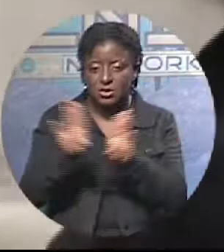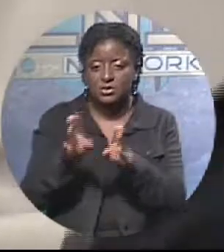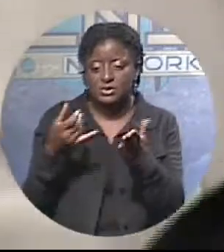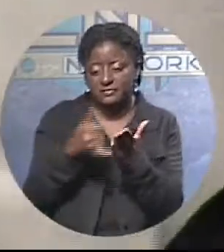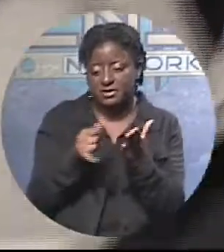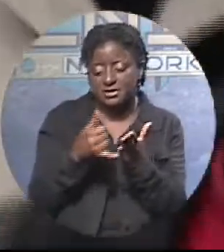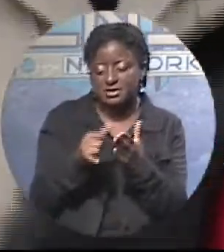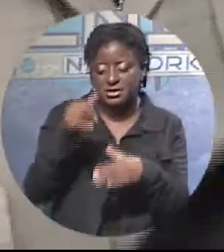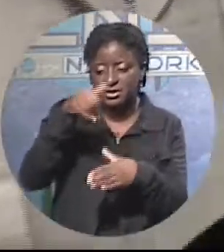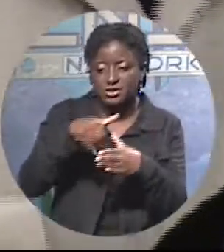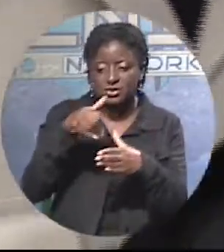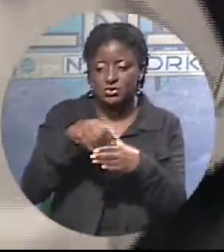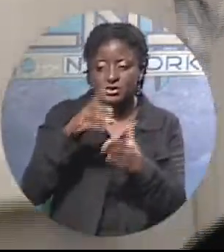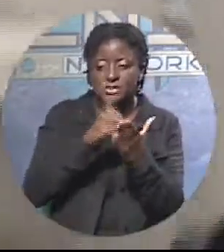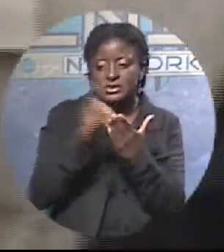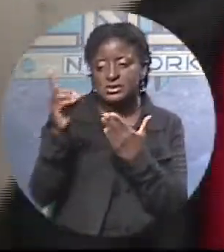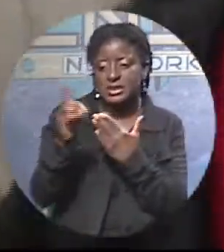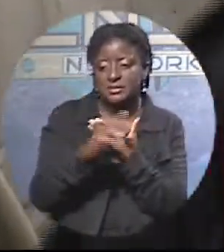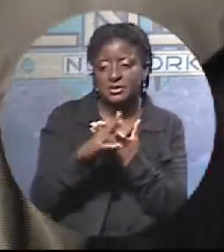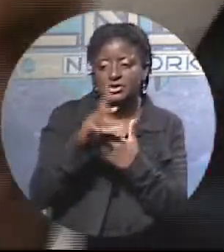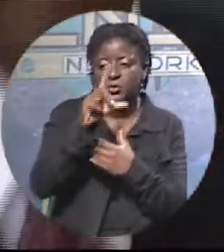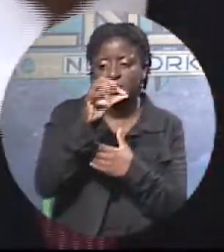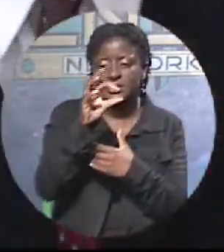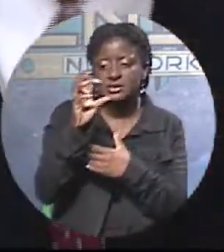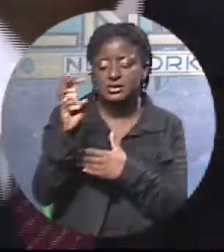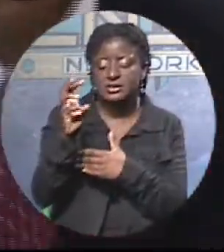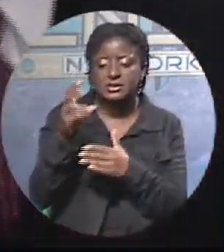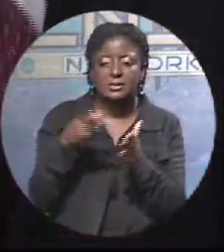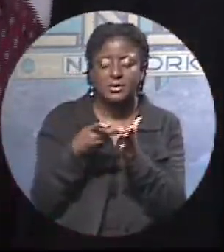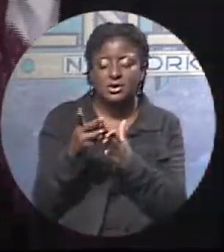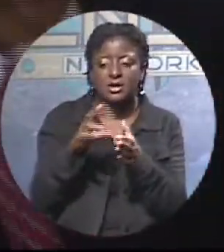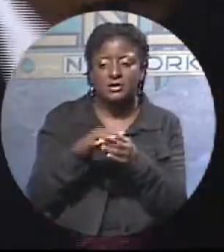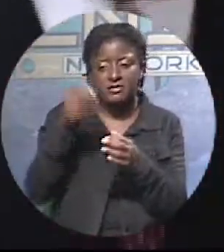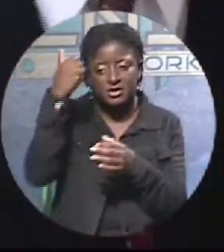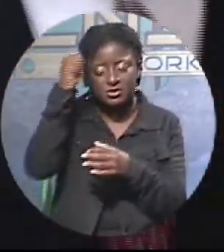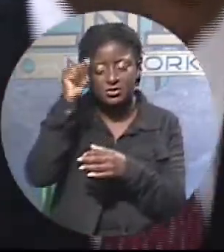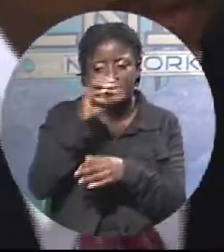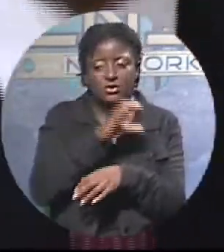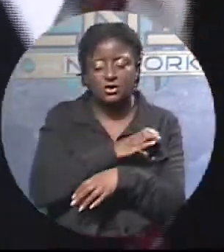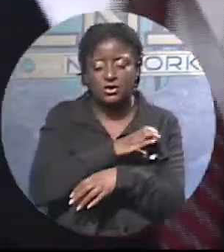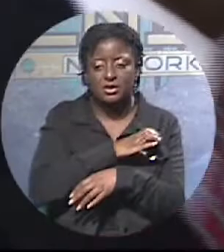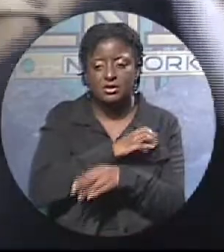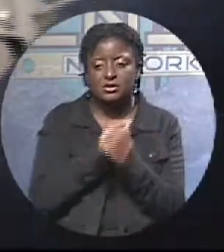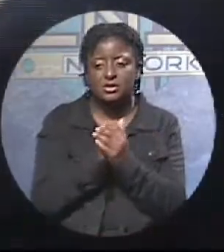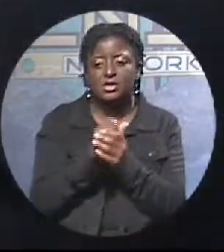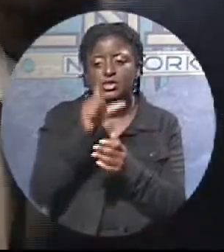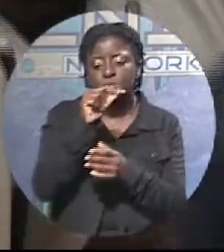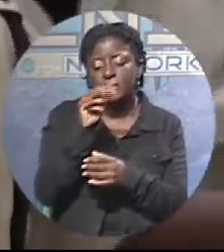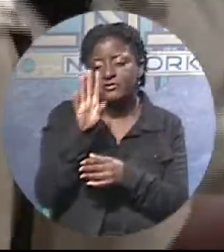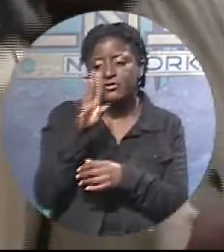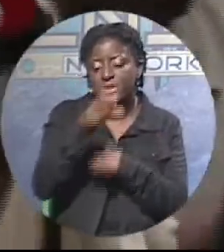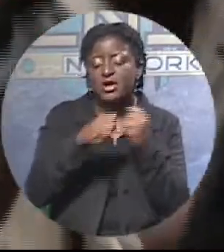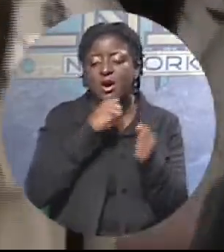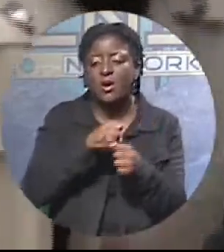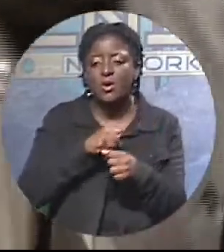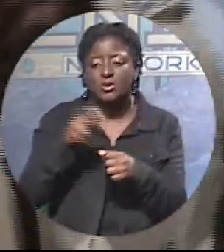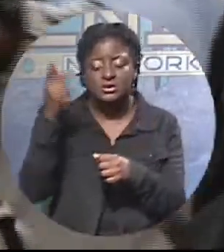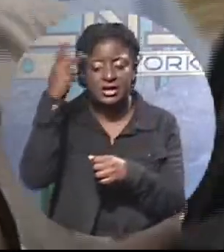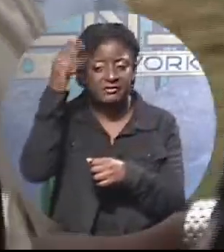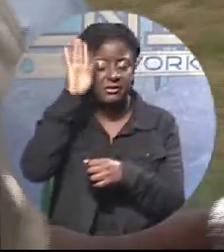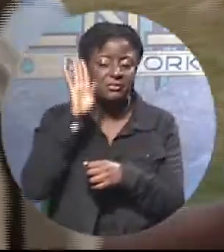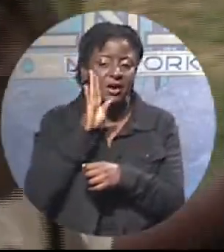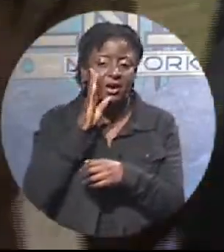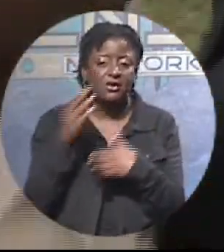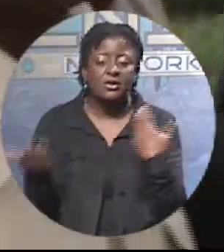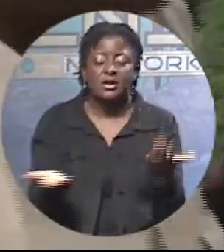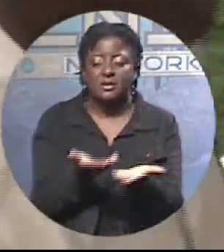the December 26th murder of Antonio Curtis. Today, 24-year-old Baltic Avenue resident Kevin Brown appeared before the court and charged